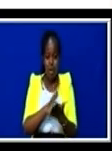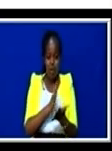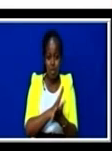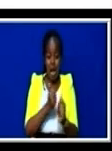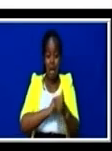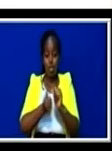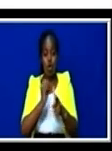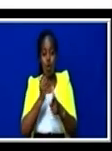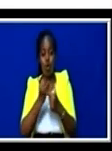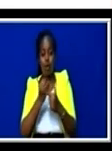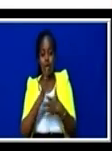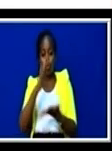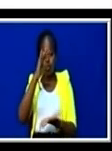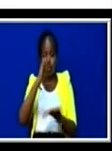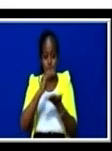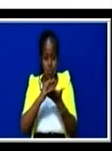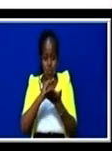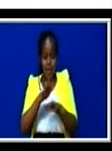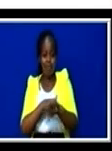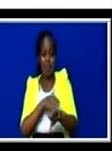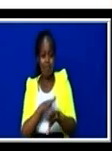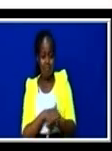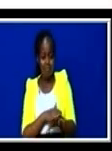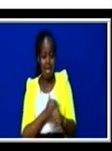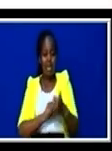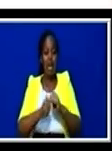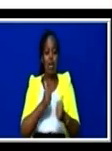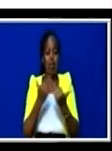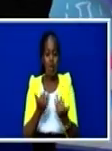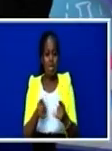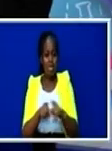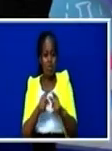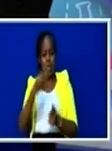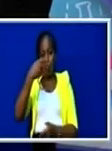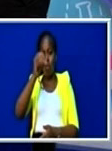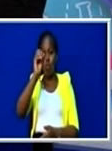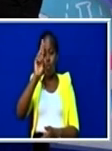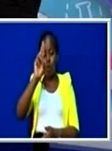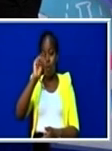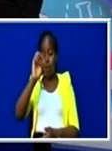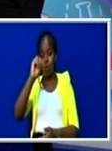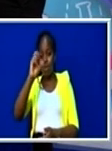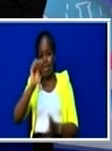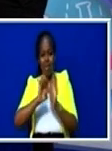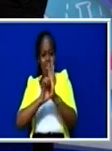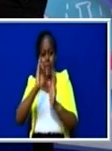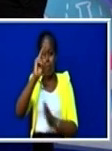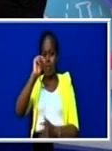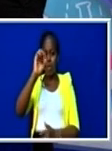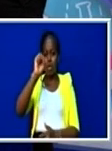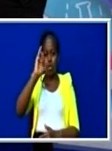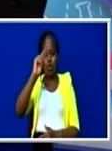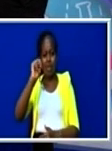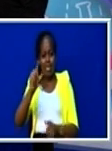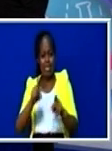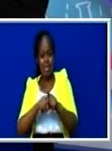biochemical reactions. Talk about the hormones. That are found in the body, the insulin hormone, the androgen,